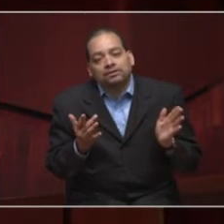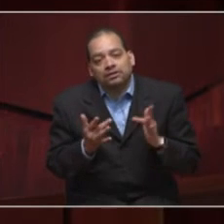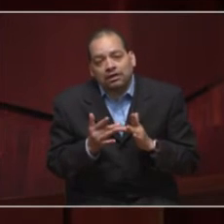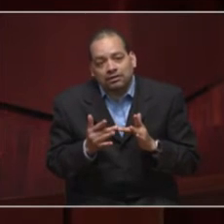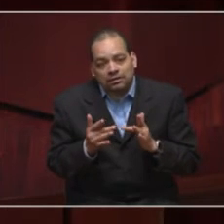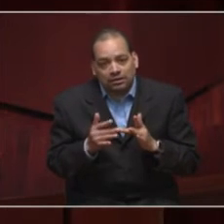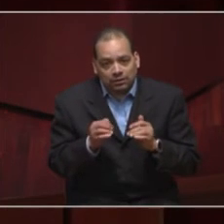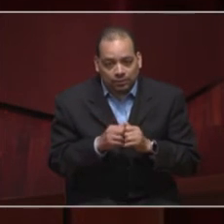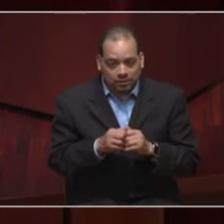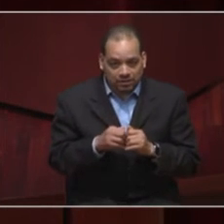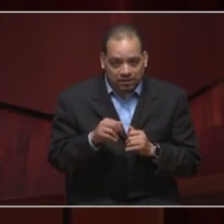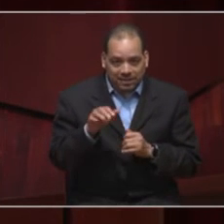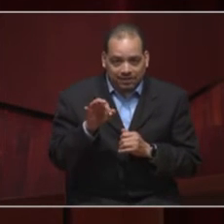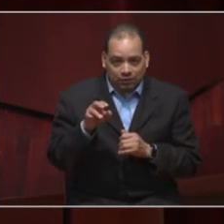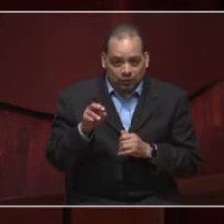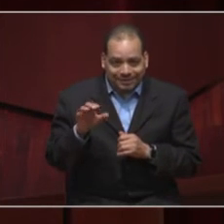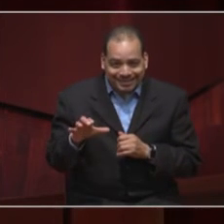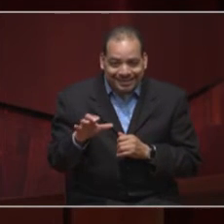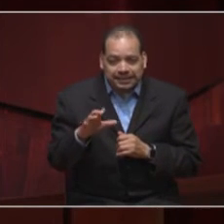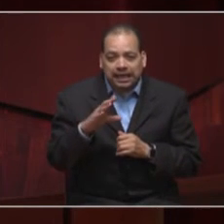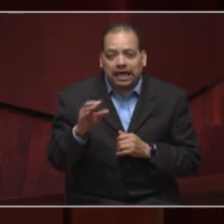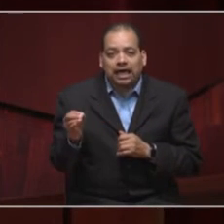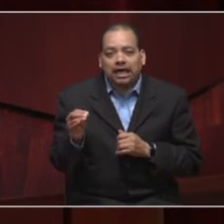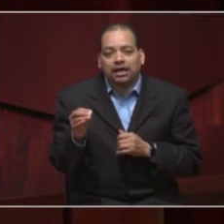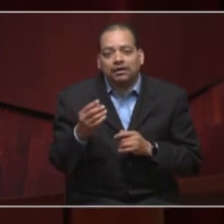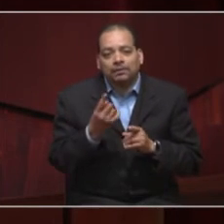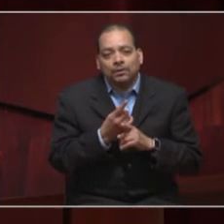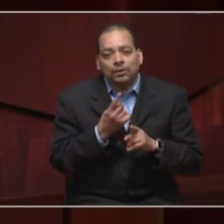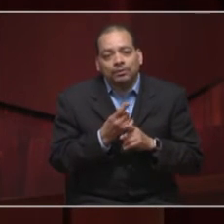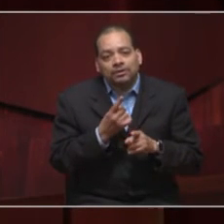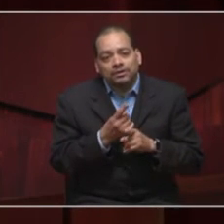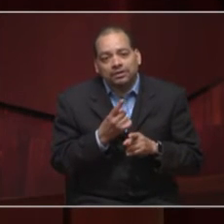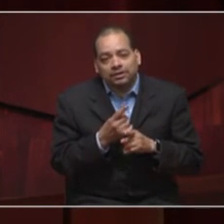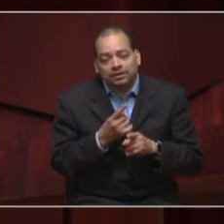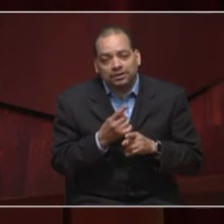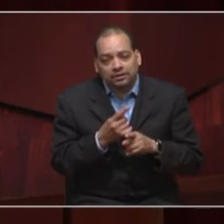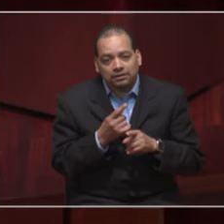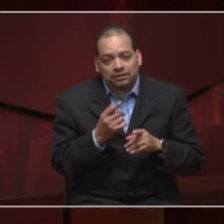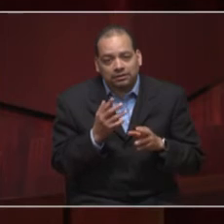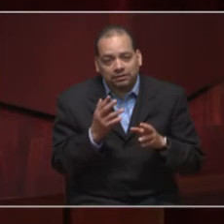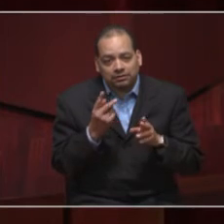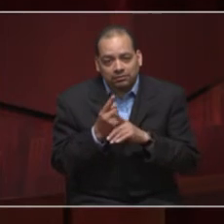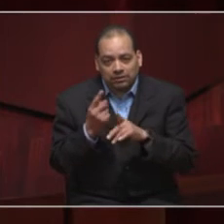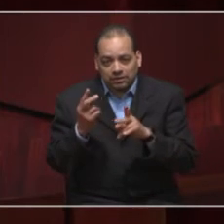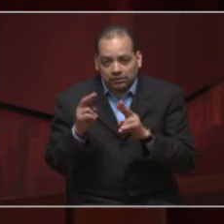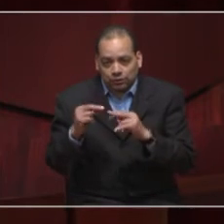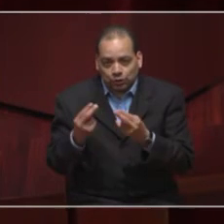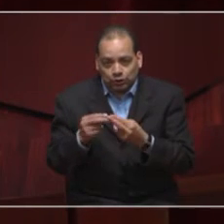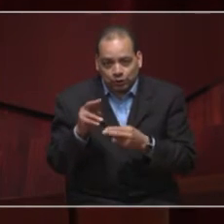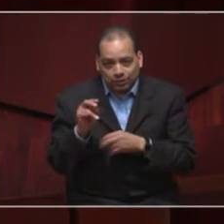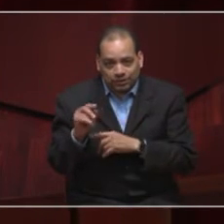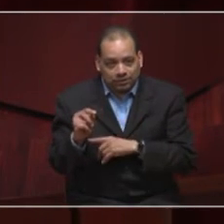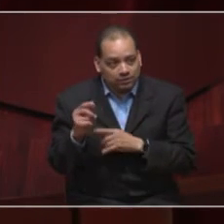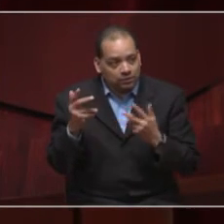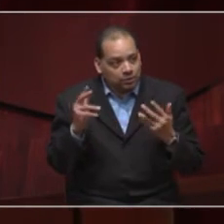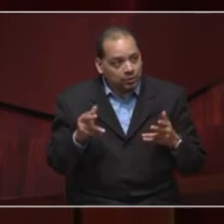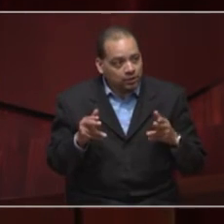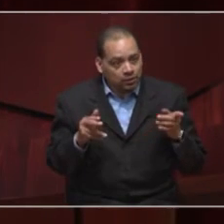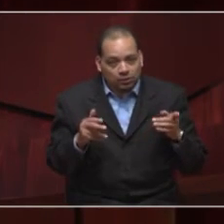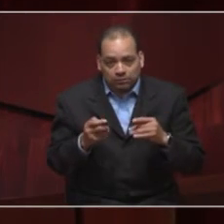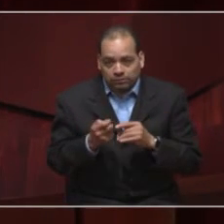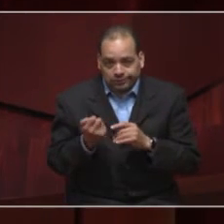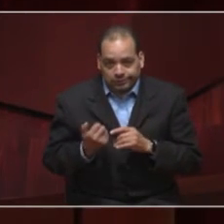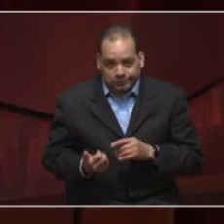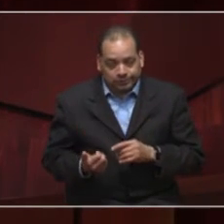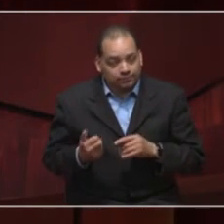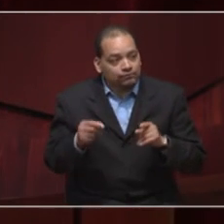the FRC as well as the appropriate archival unit to make sure that those don't disappear from the shelf just as